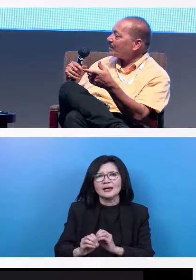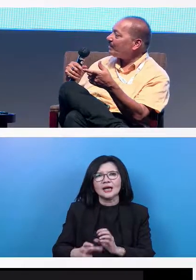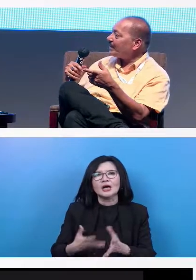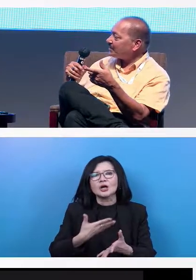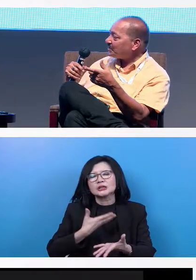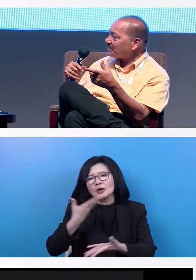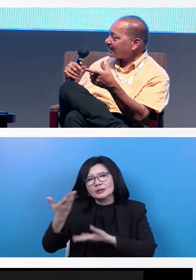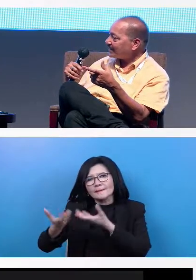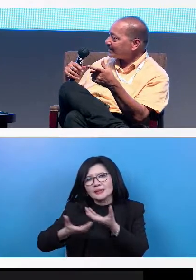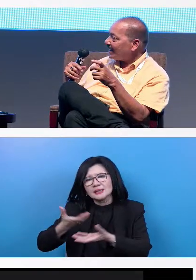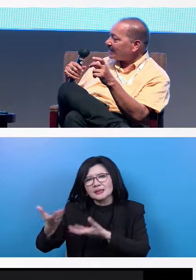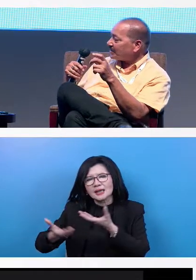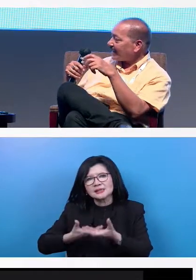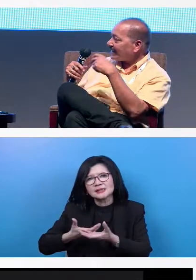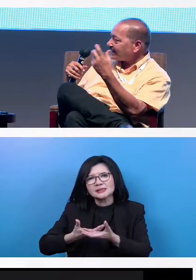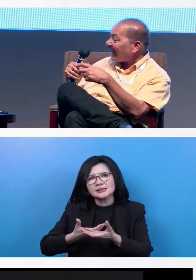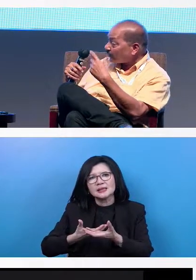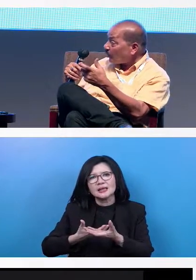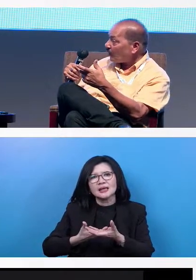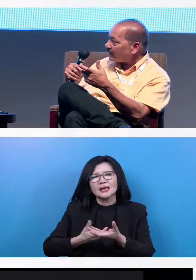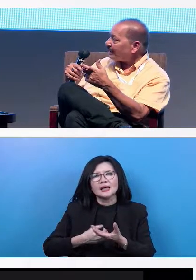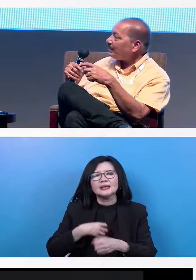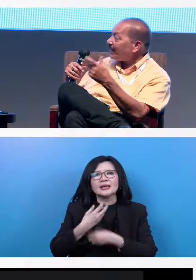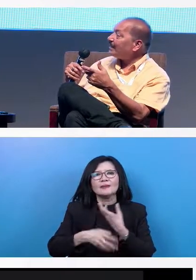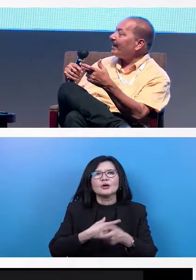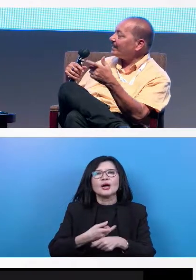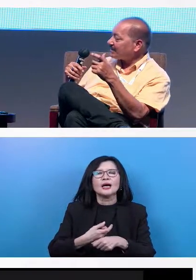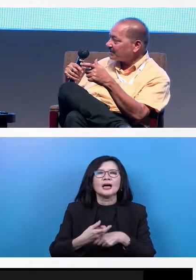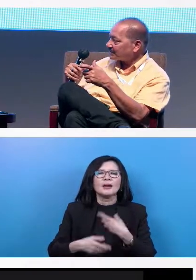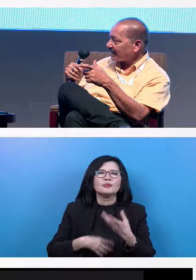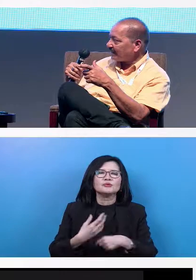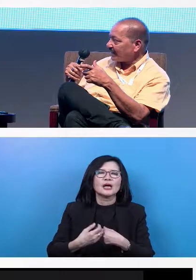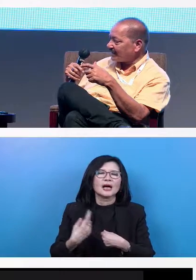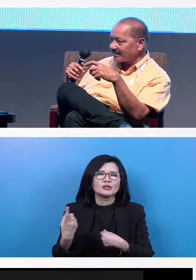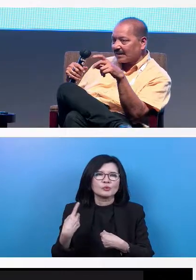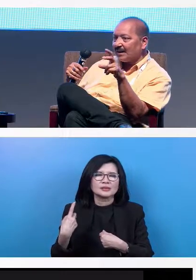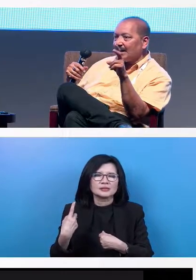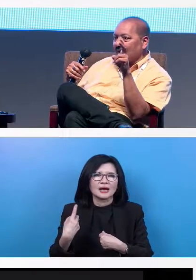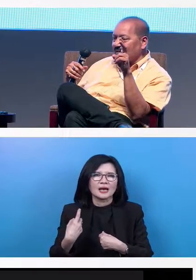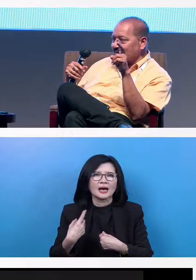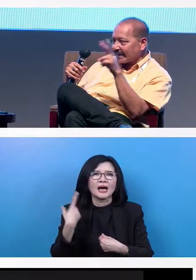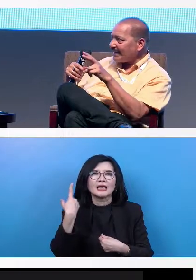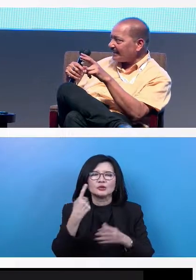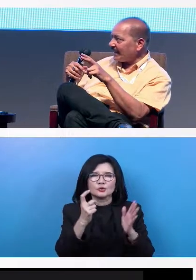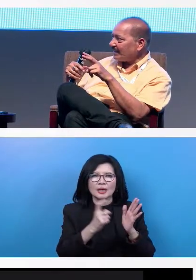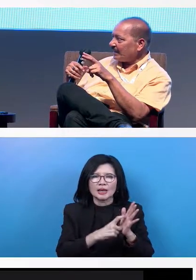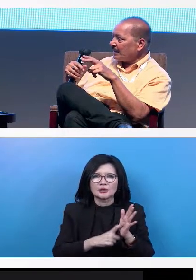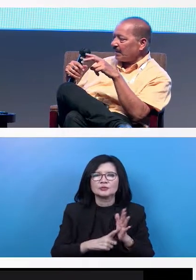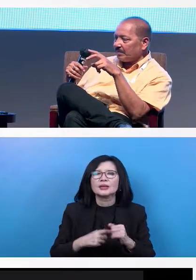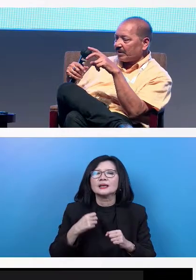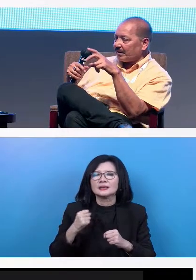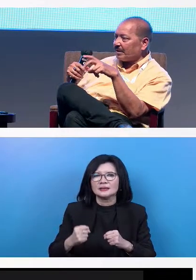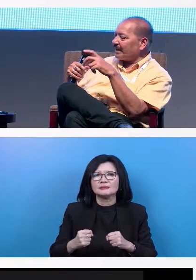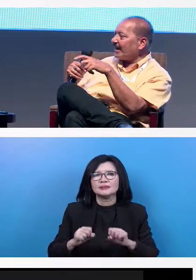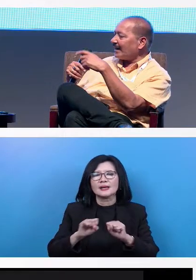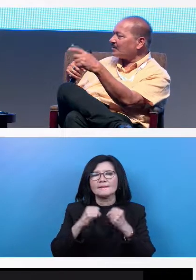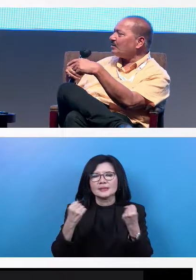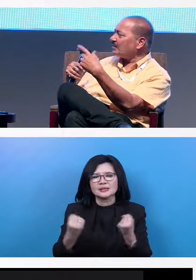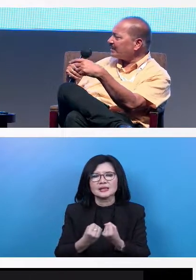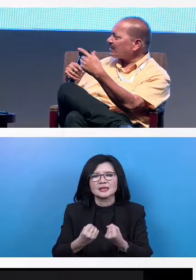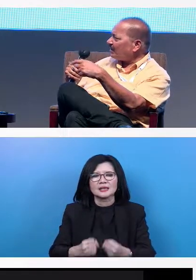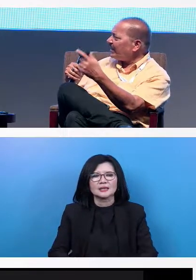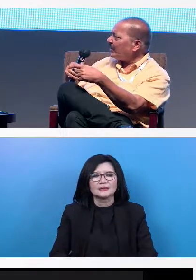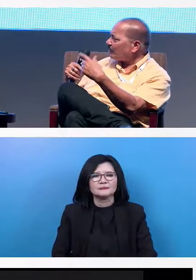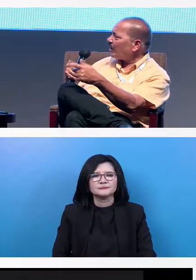with the local governing institutions. So that role can be played by civil society organizations. And the second thing, in